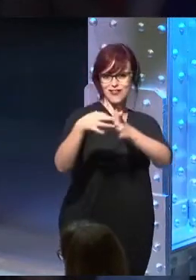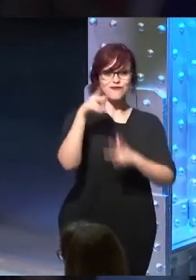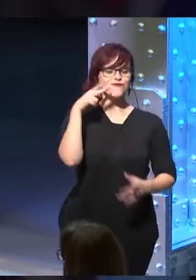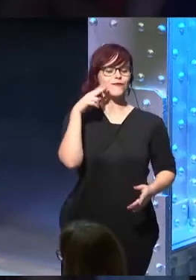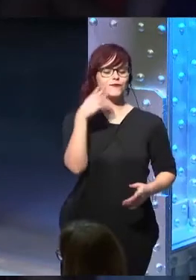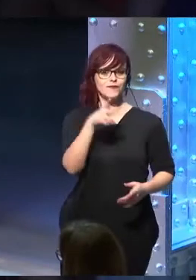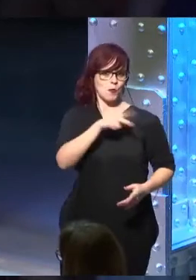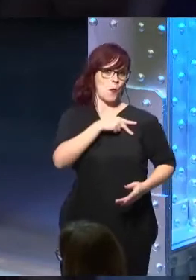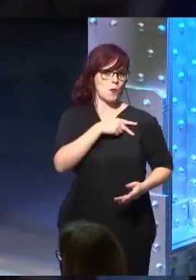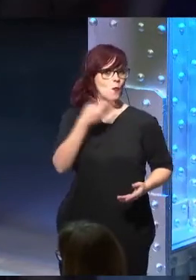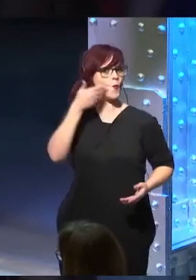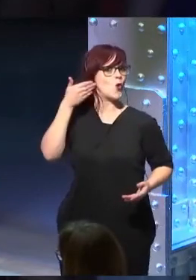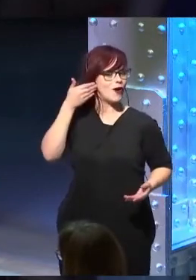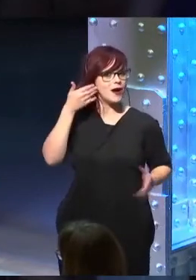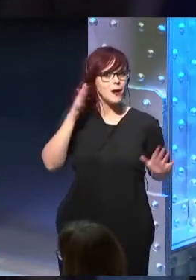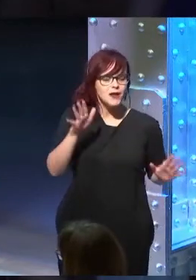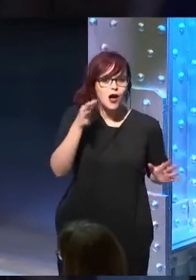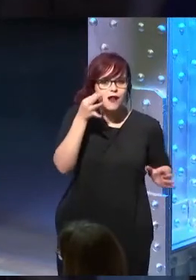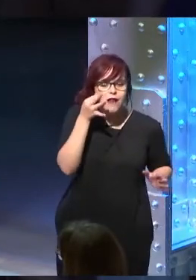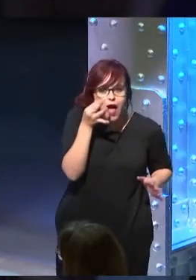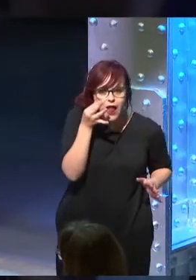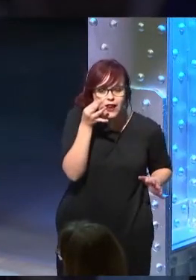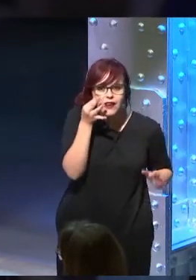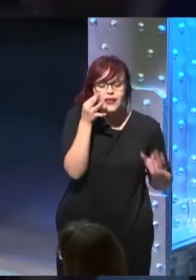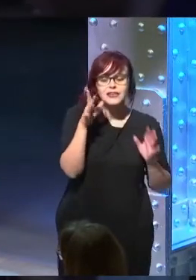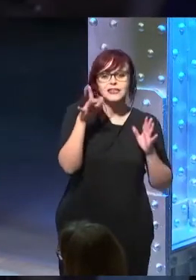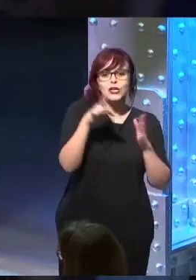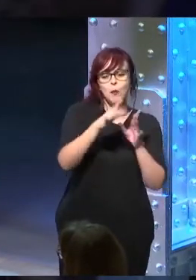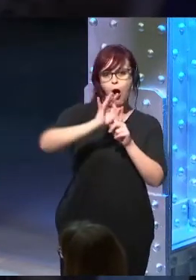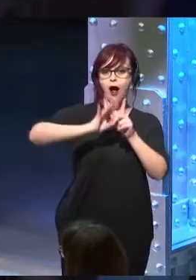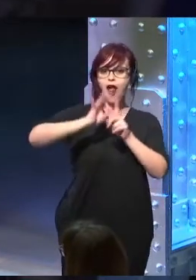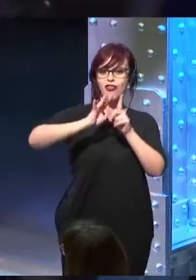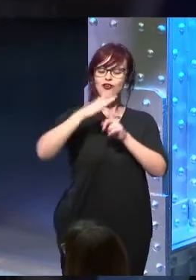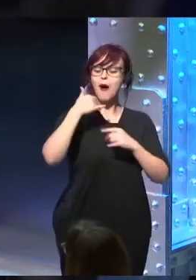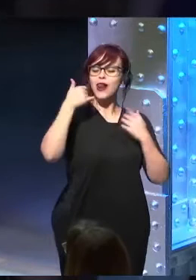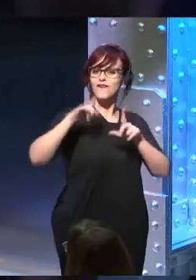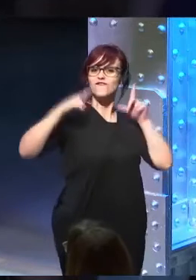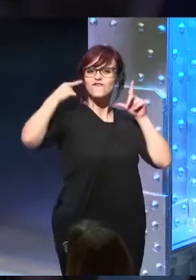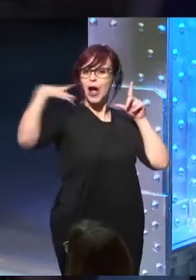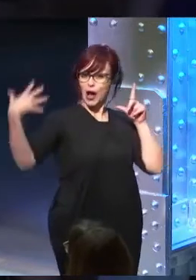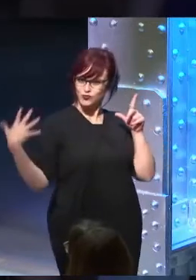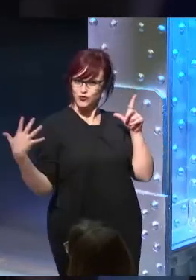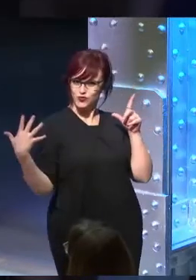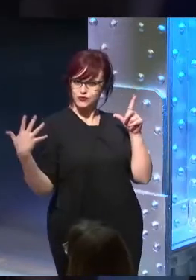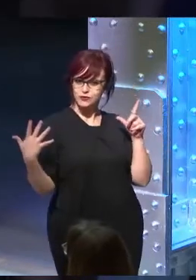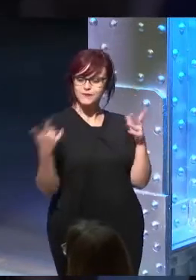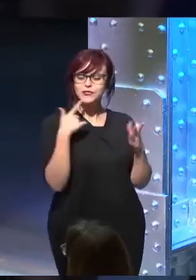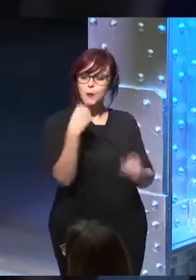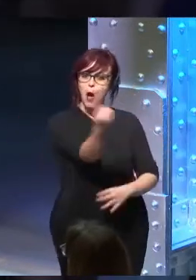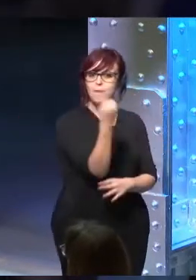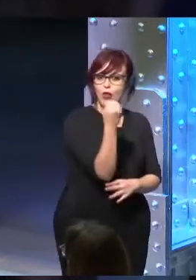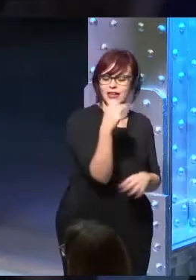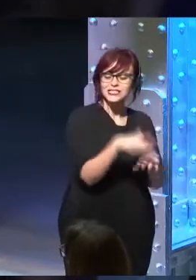perhaps also to a degree of celebrity. It's also, I think, treating power very narrowly as a noun, as